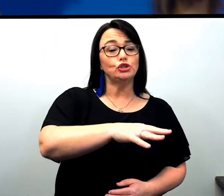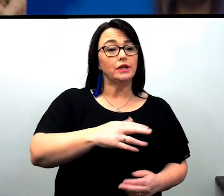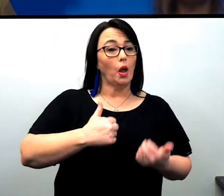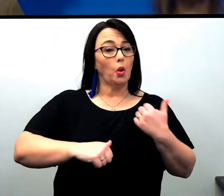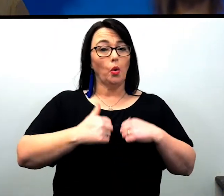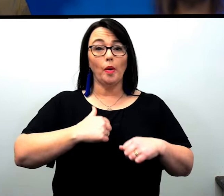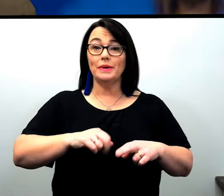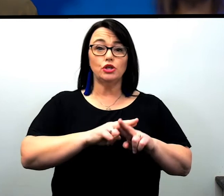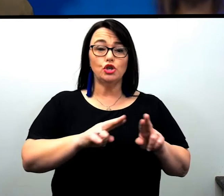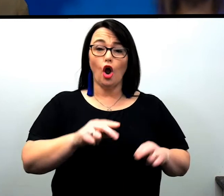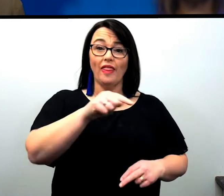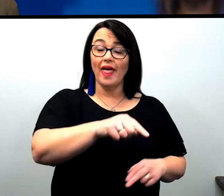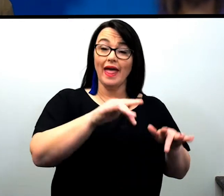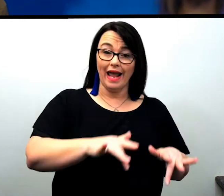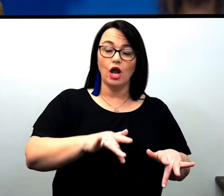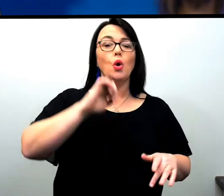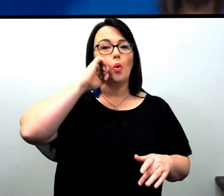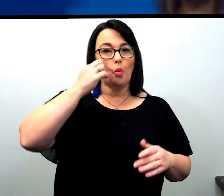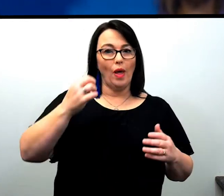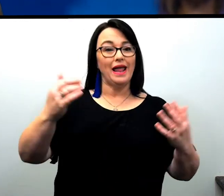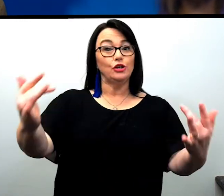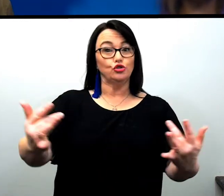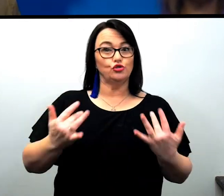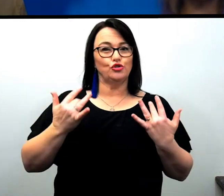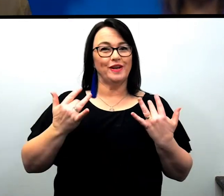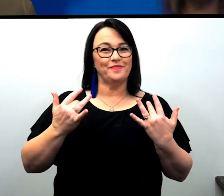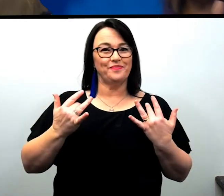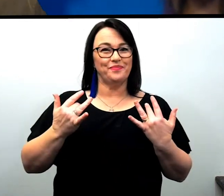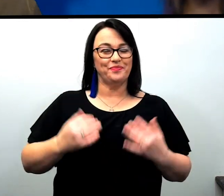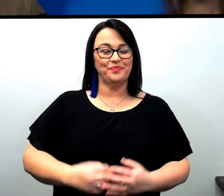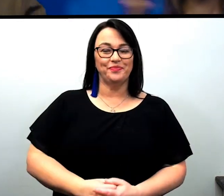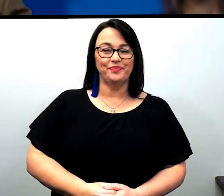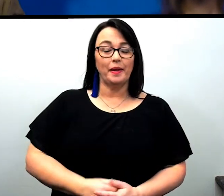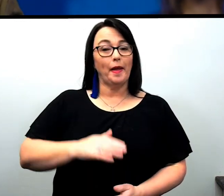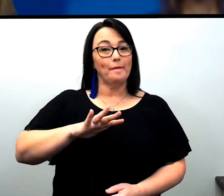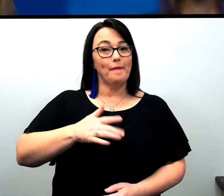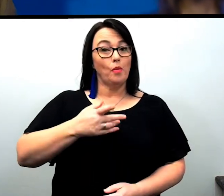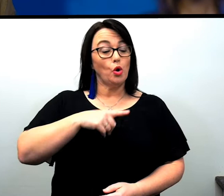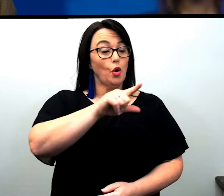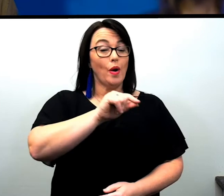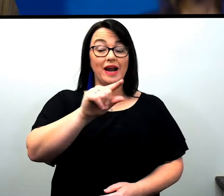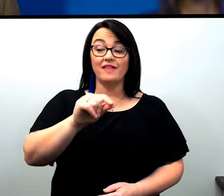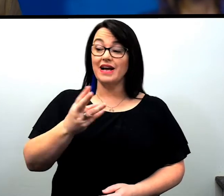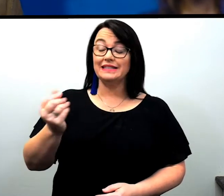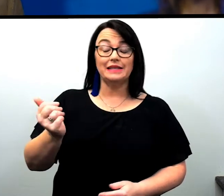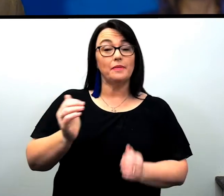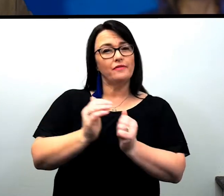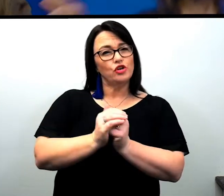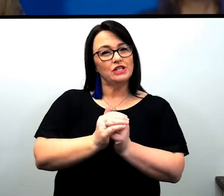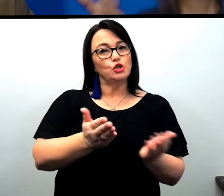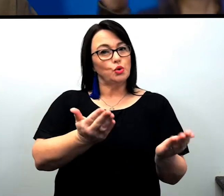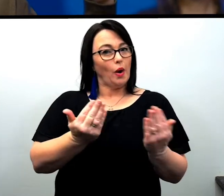worry, we're still going to be streaming into your home. And so you can be part of those gatherings, and maybe you just want to invite some friends